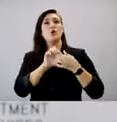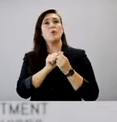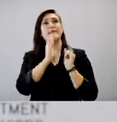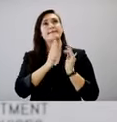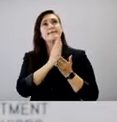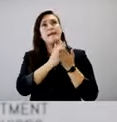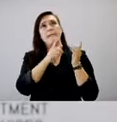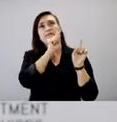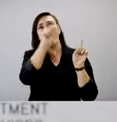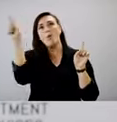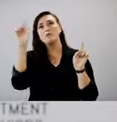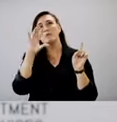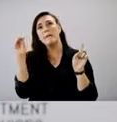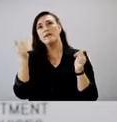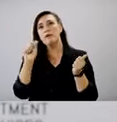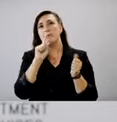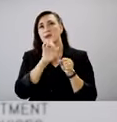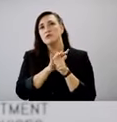individuals to encourage that